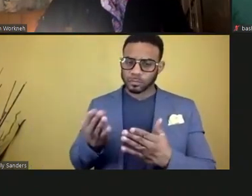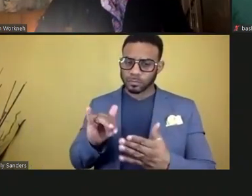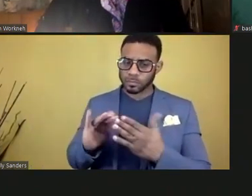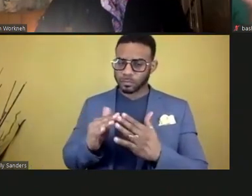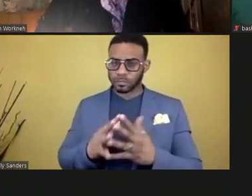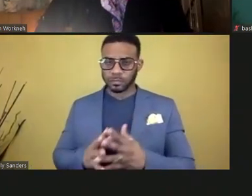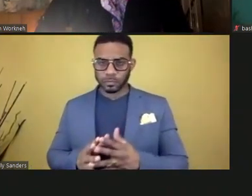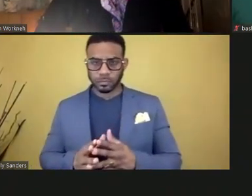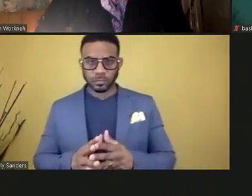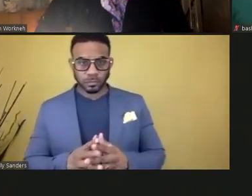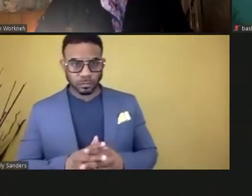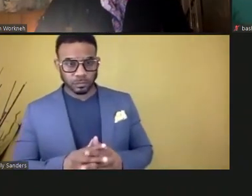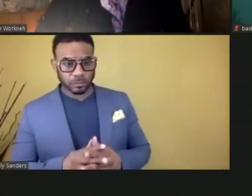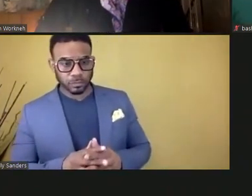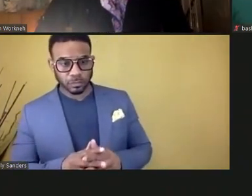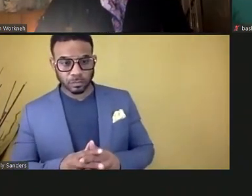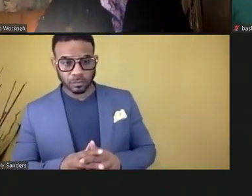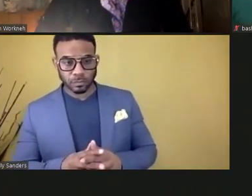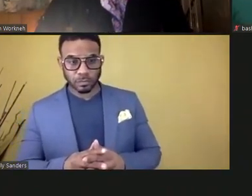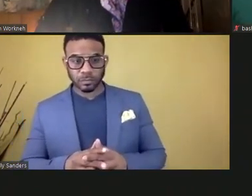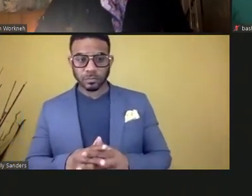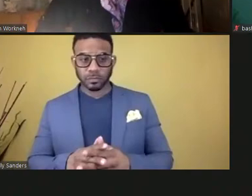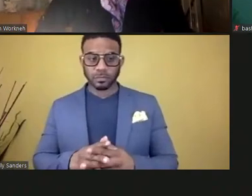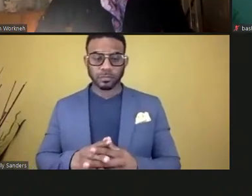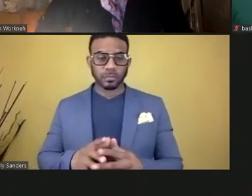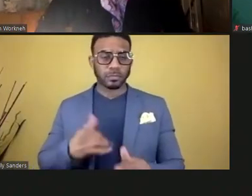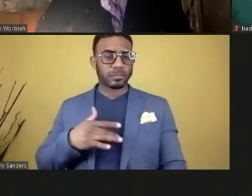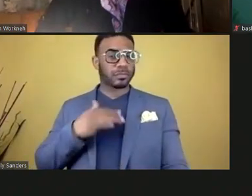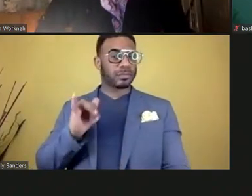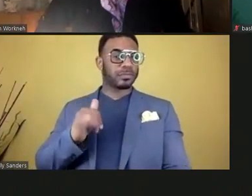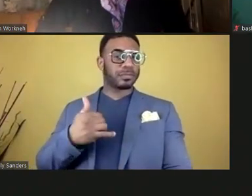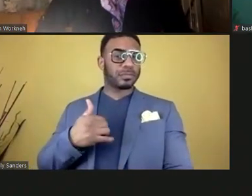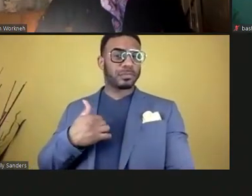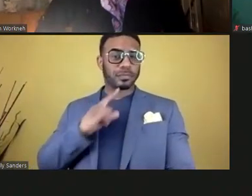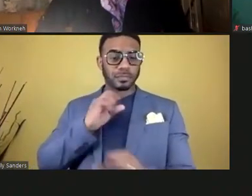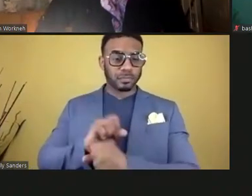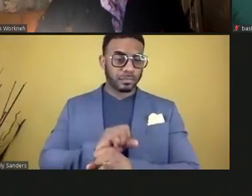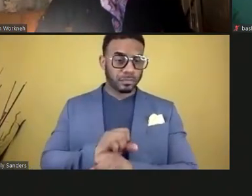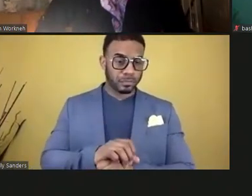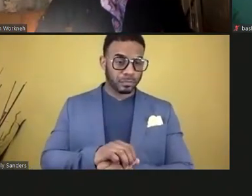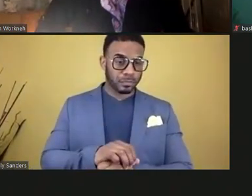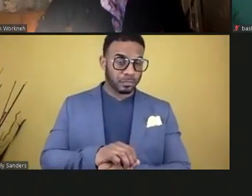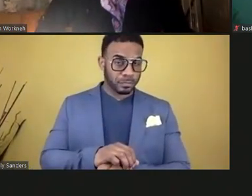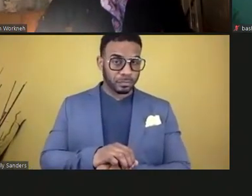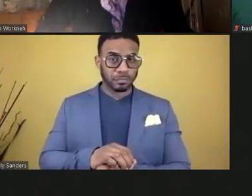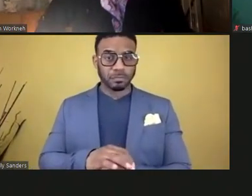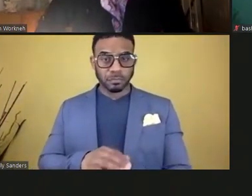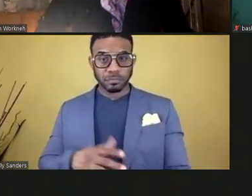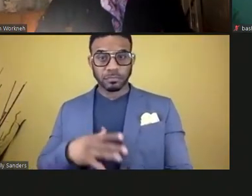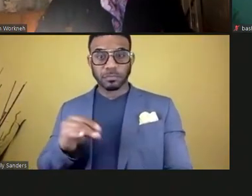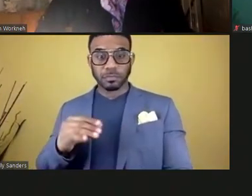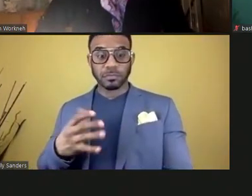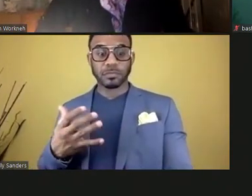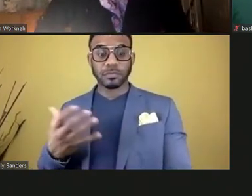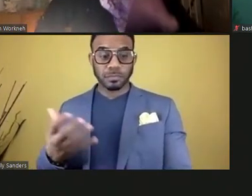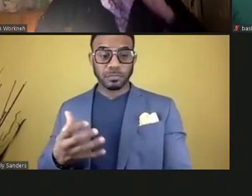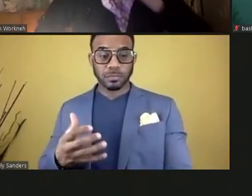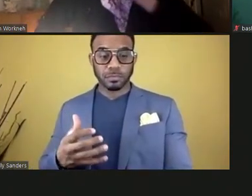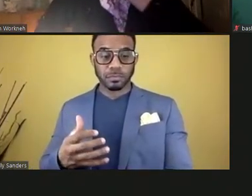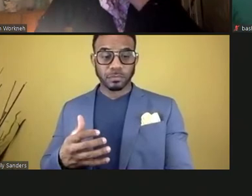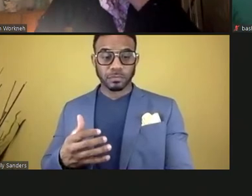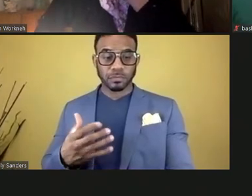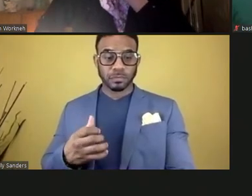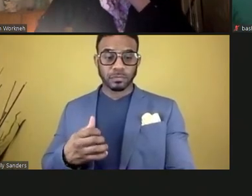community. But Shizo, I feel like I have really, you know, learned a lot from